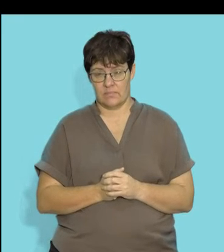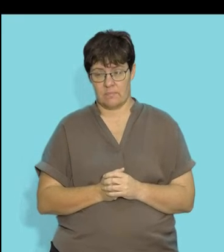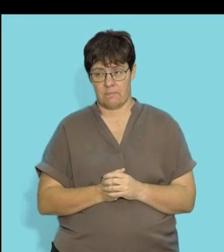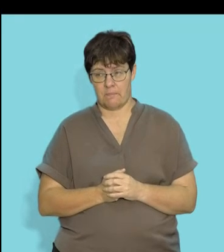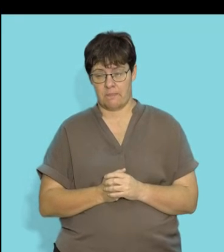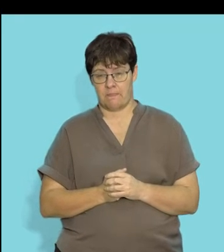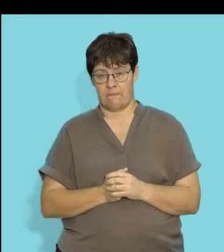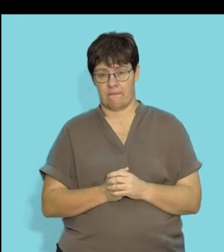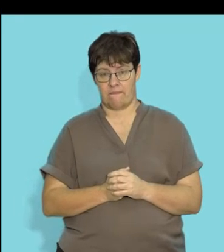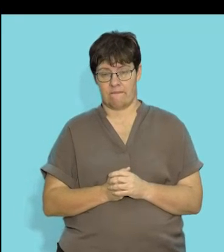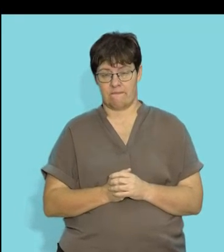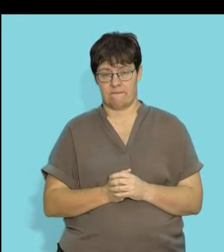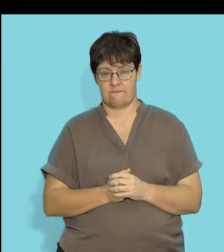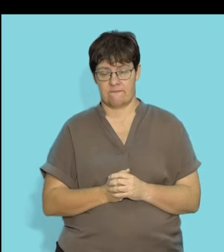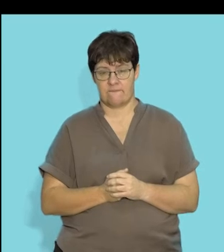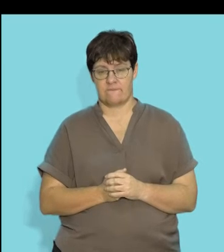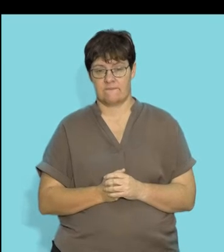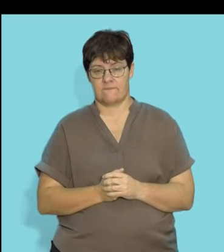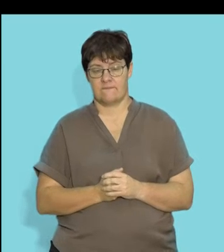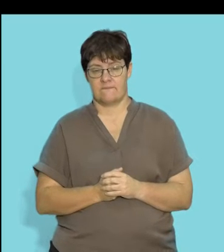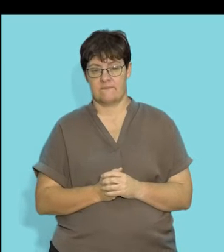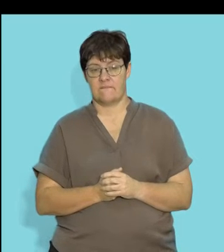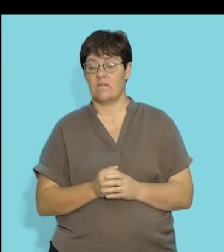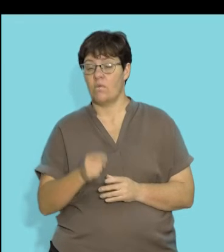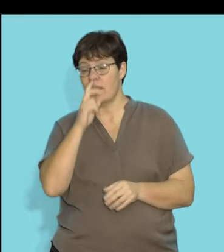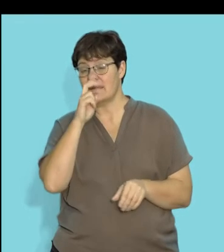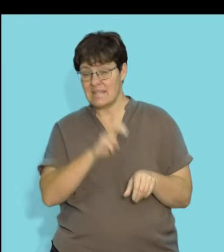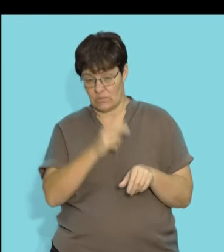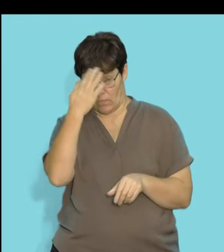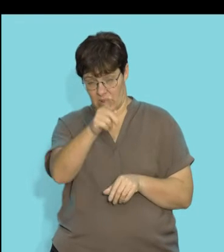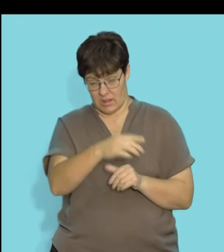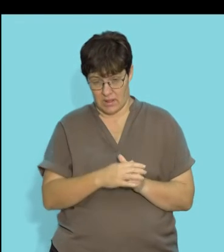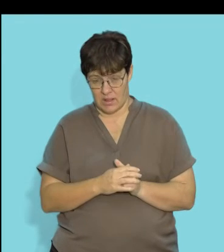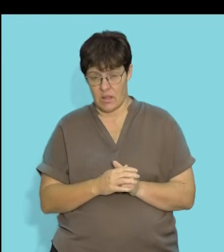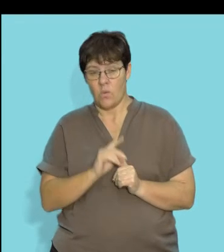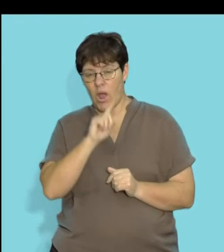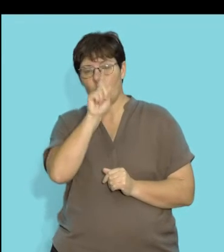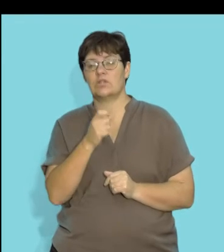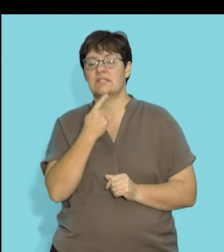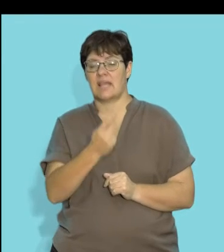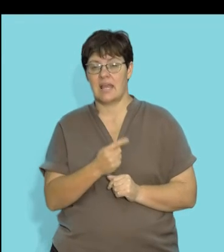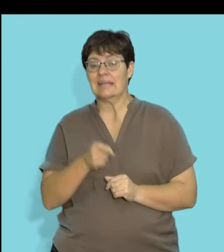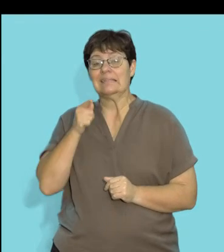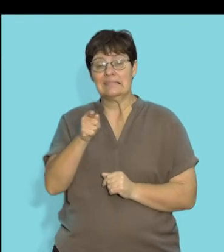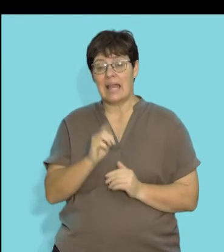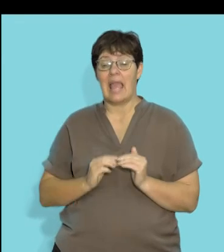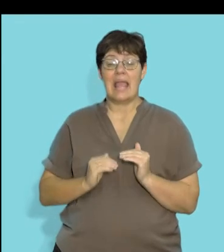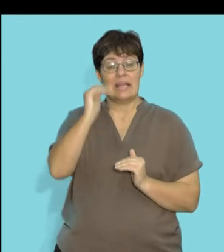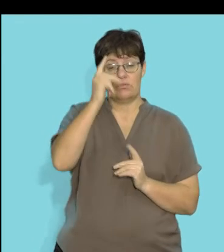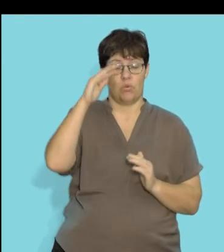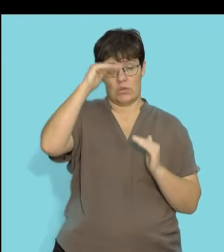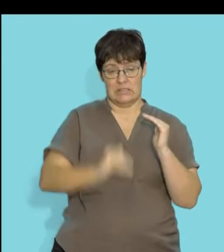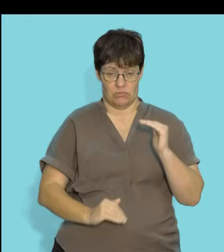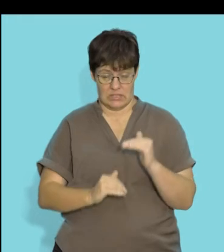is called the increasing function, which you need to know, because at times the question might be,